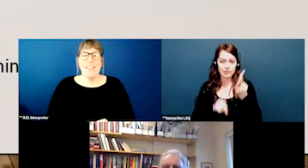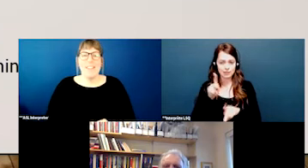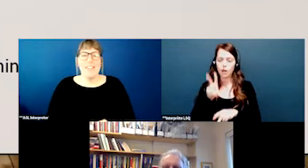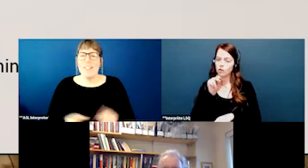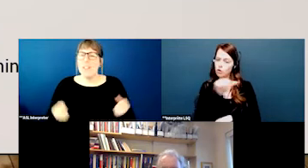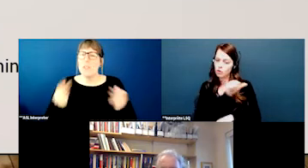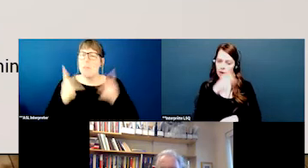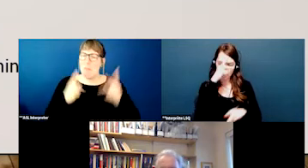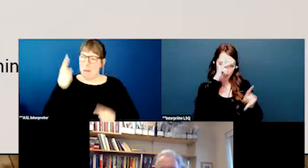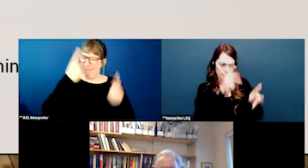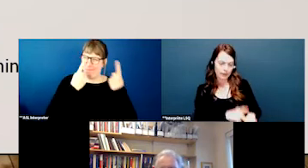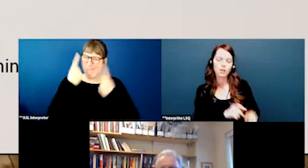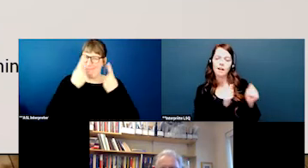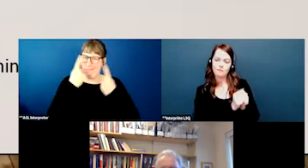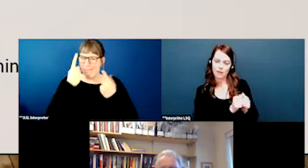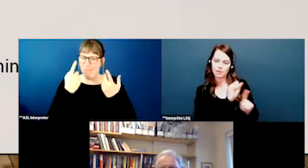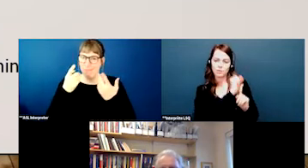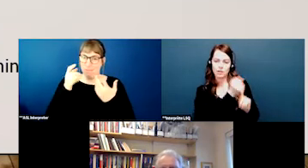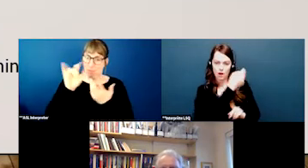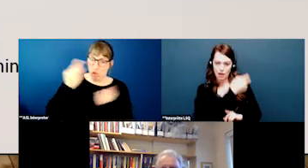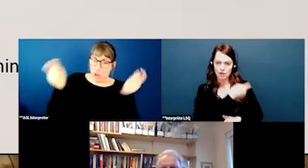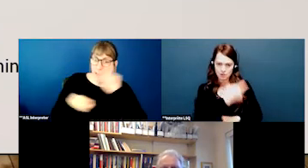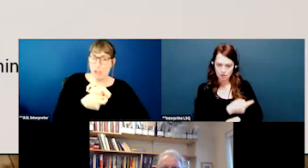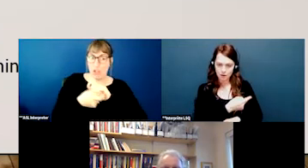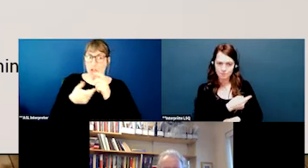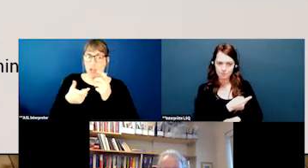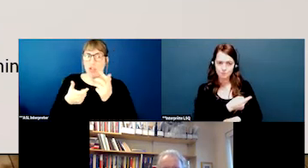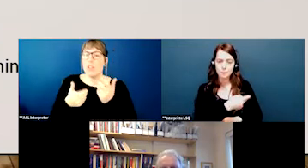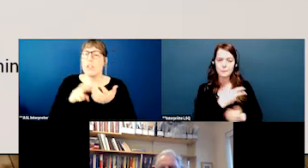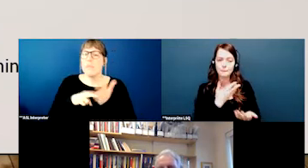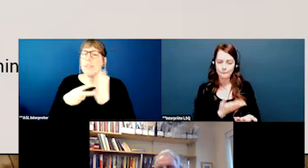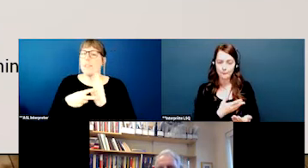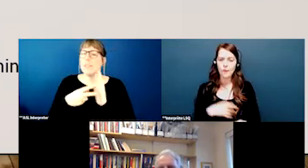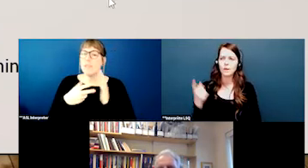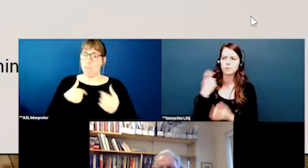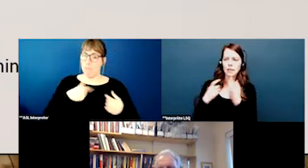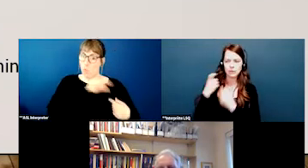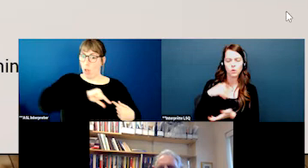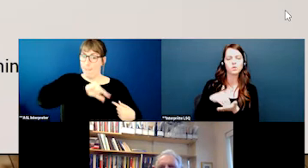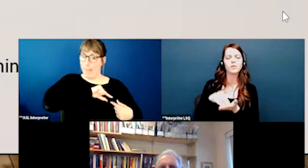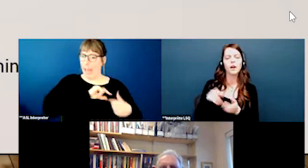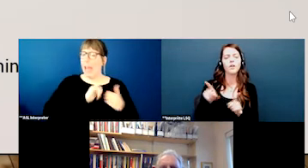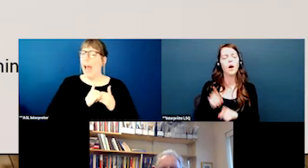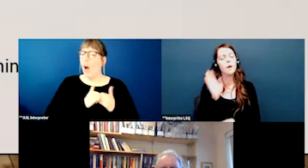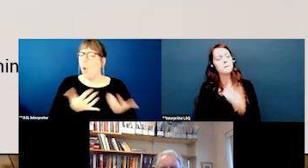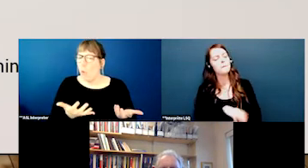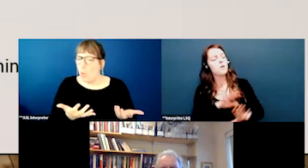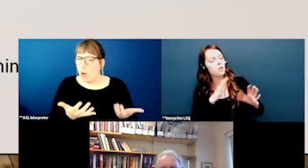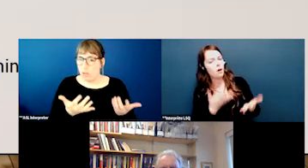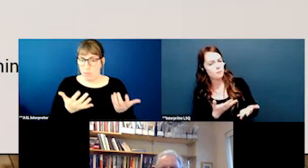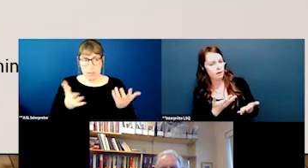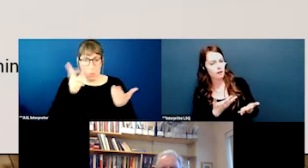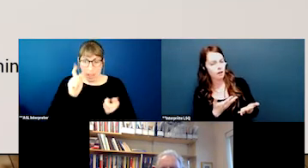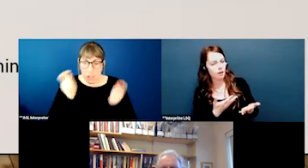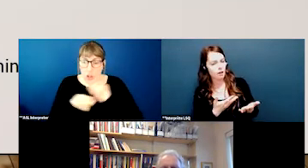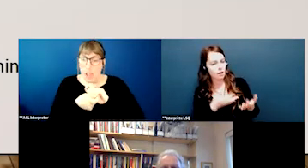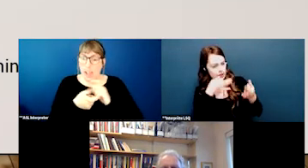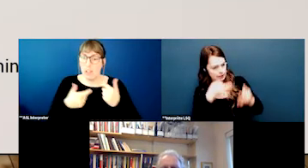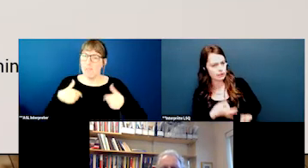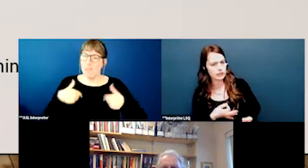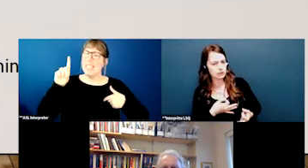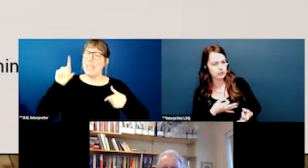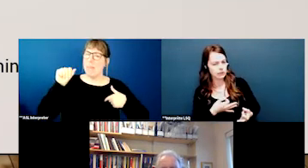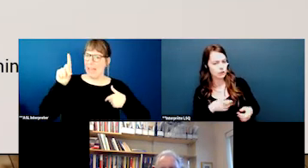questions around the change will be, how will eligibility be defined? How will disability be